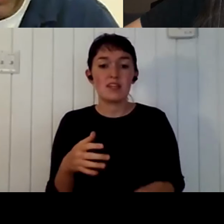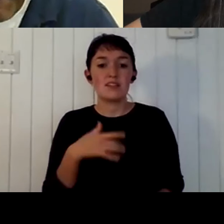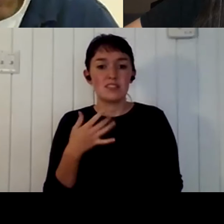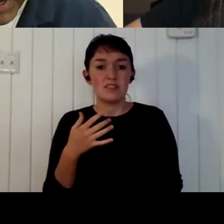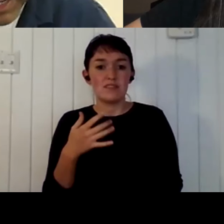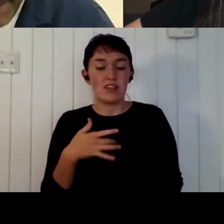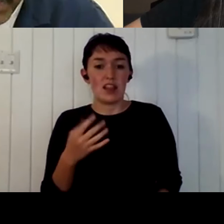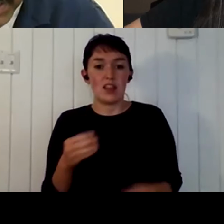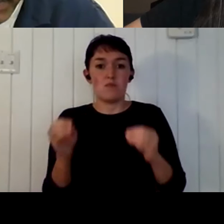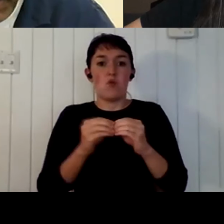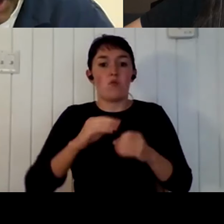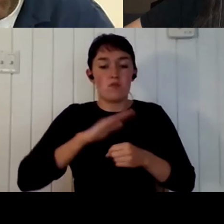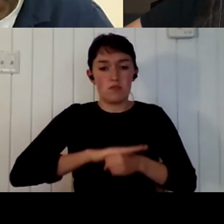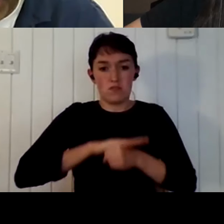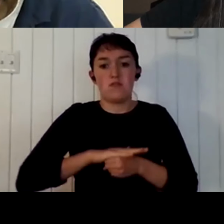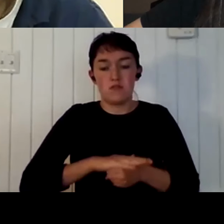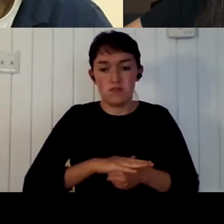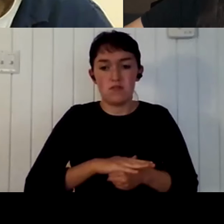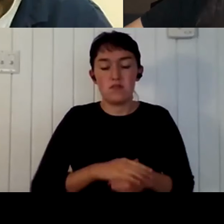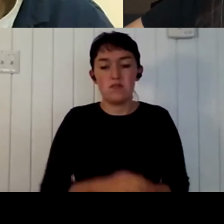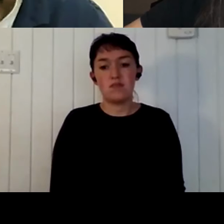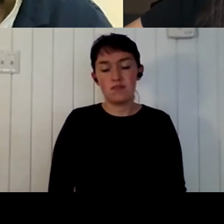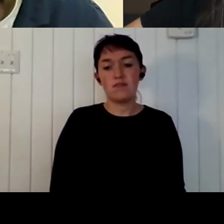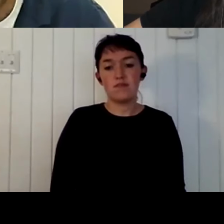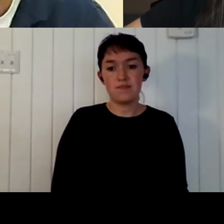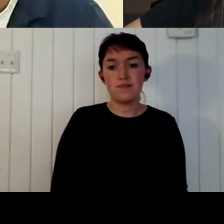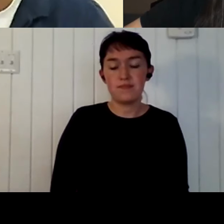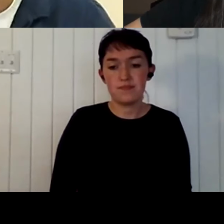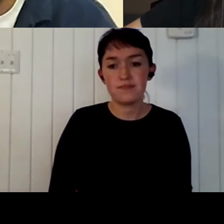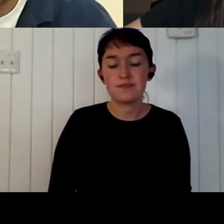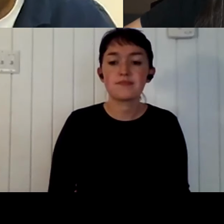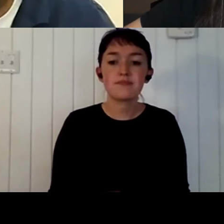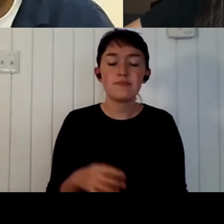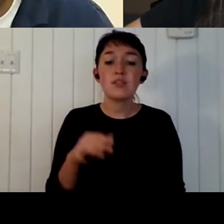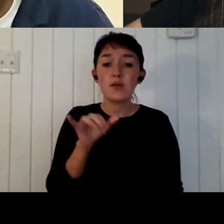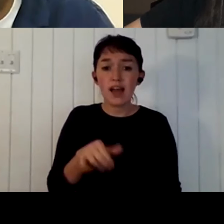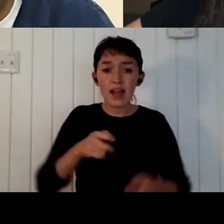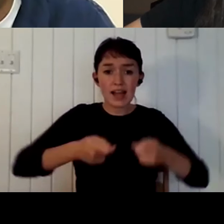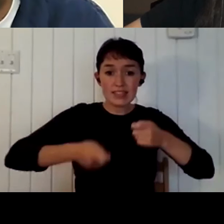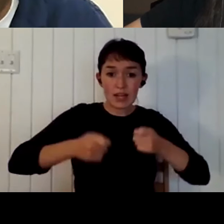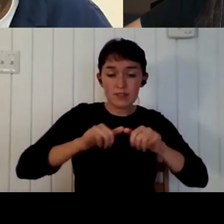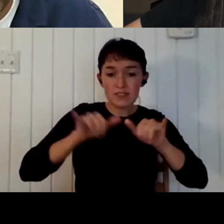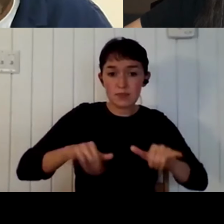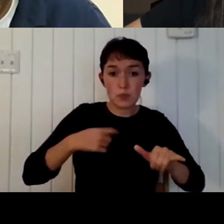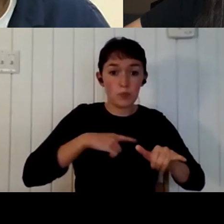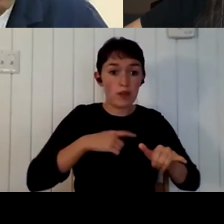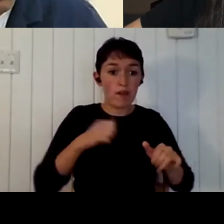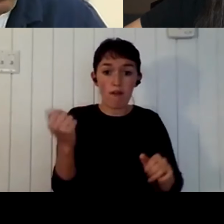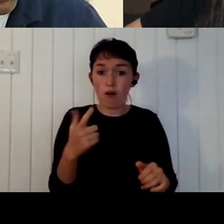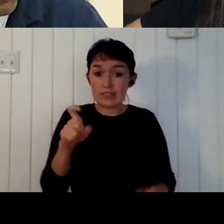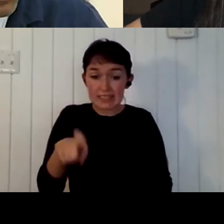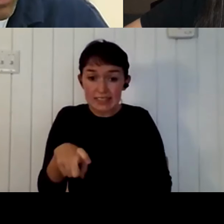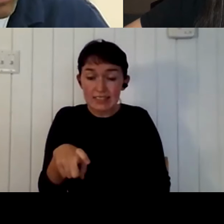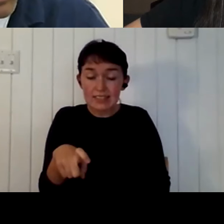like, okay, a very adaptive system that we all want to have happen is just turned up a little bit too high. But I